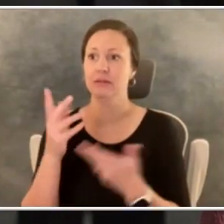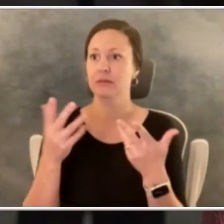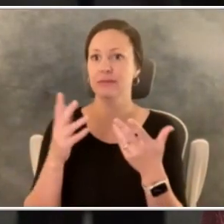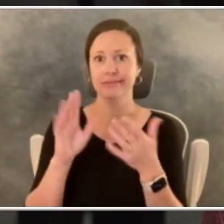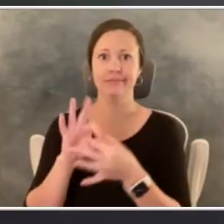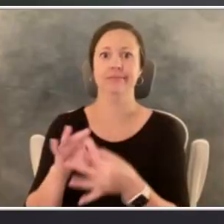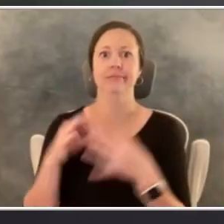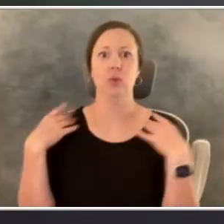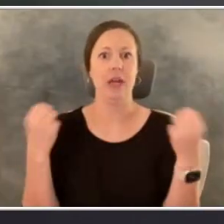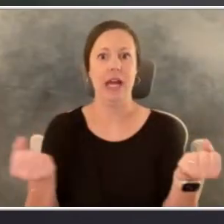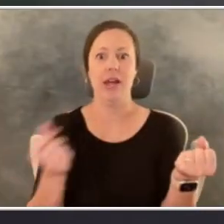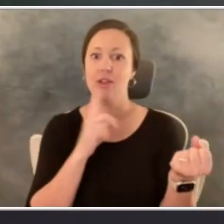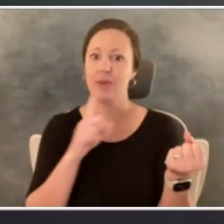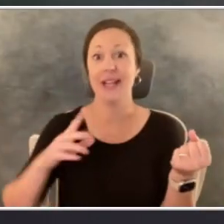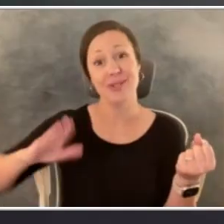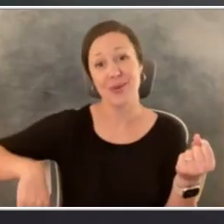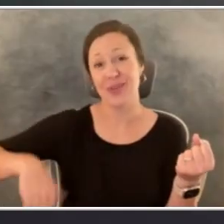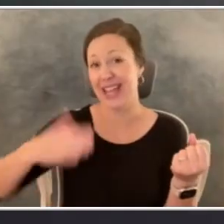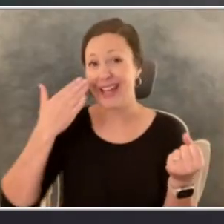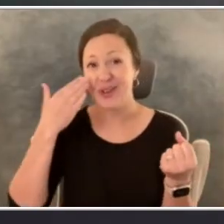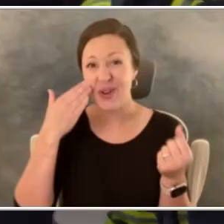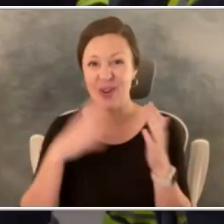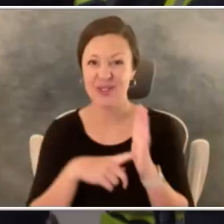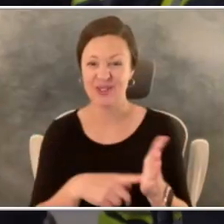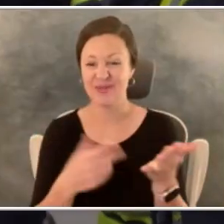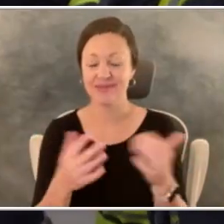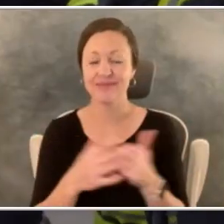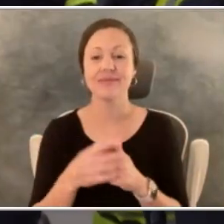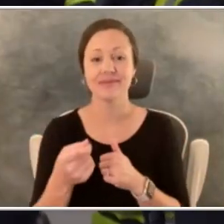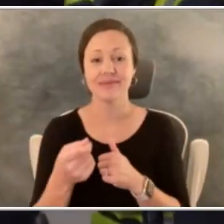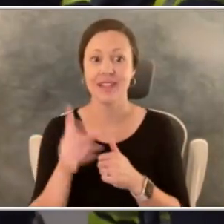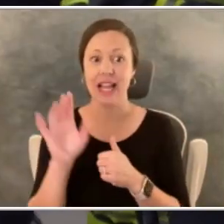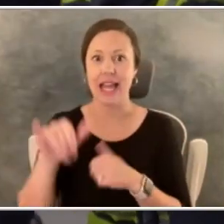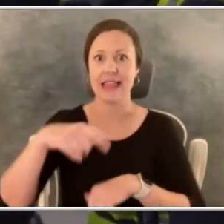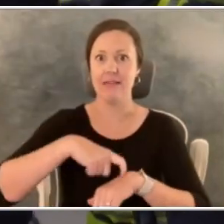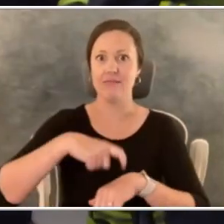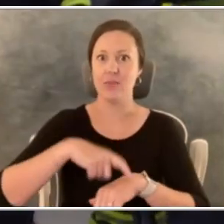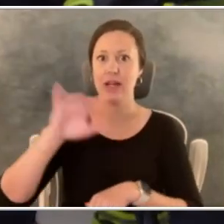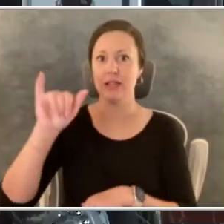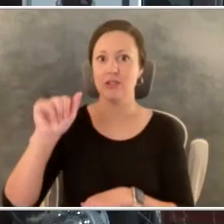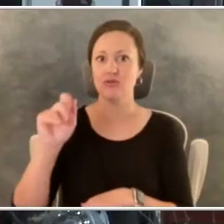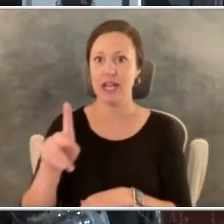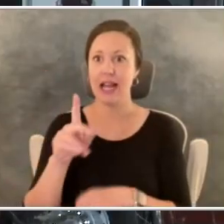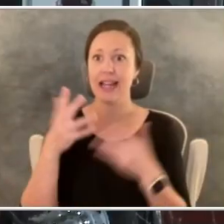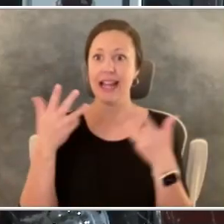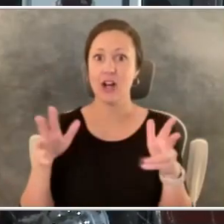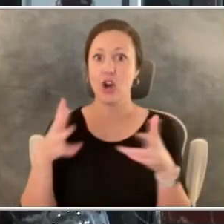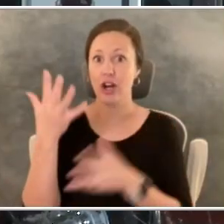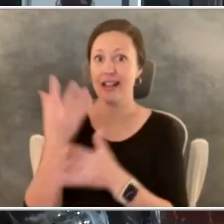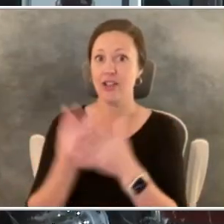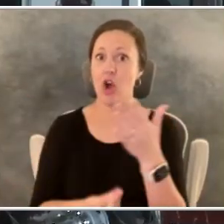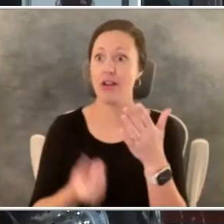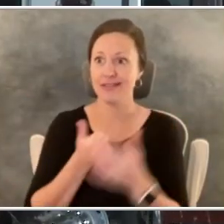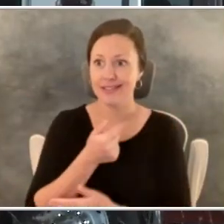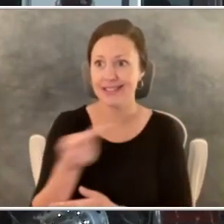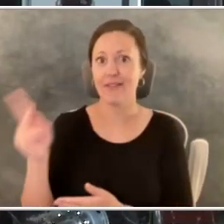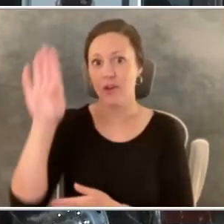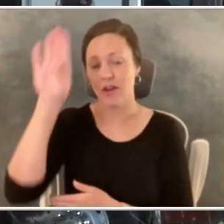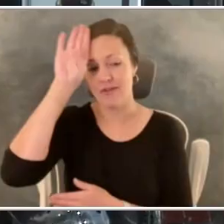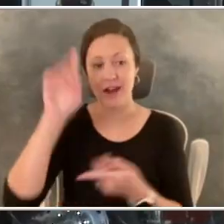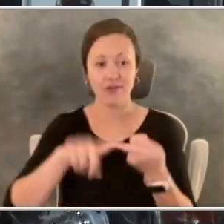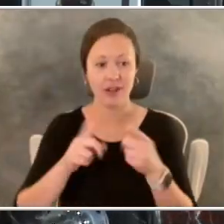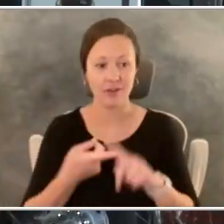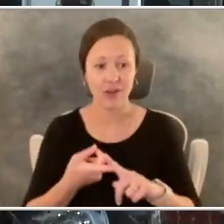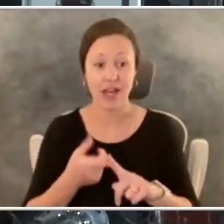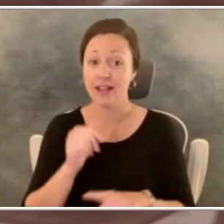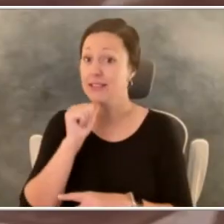too late then. By then, Jack had already lost several firefighter friends. Not on the job, but to